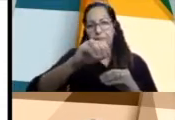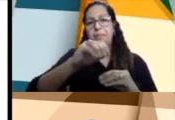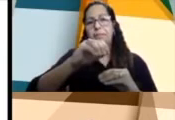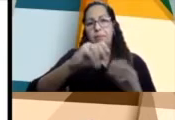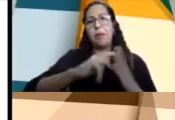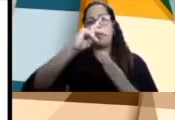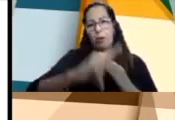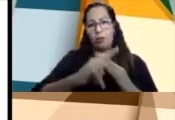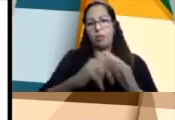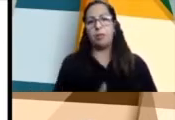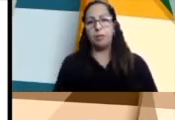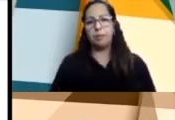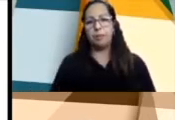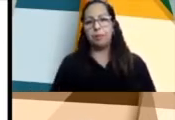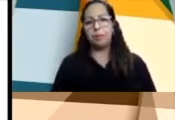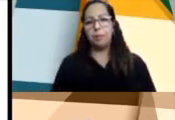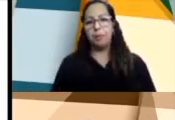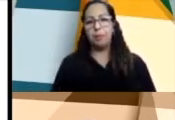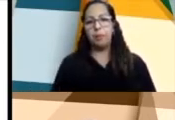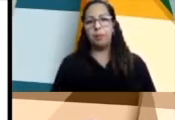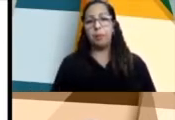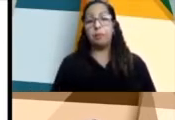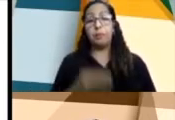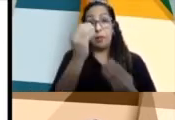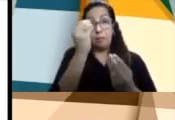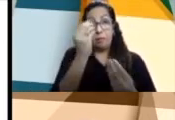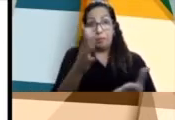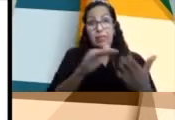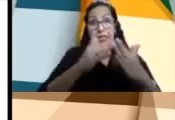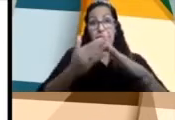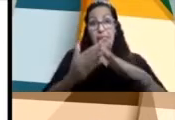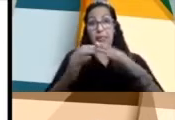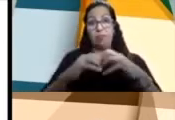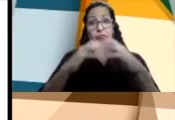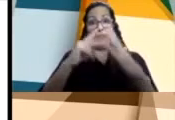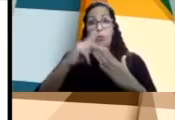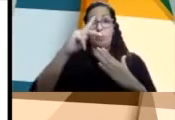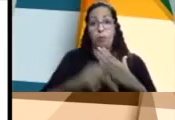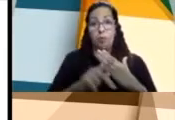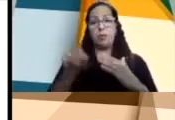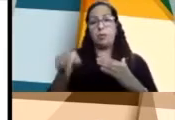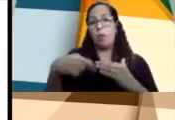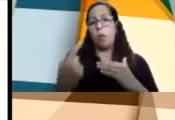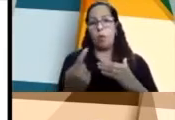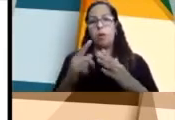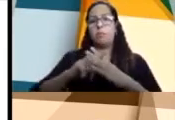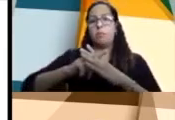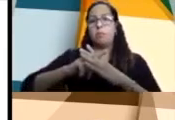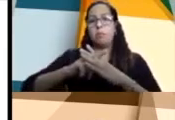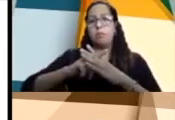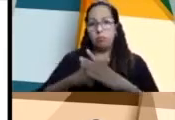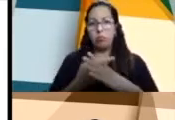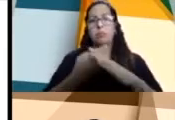projects. As I mentioned, the city revitalization program is the only one who has launched currently under